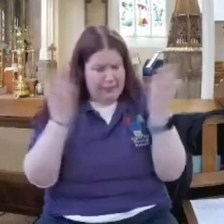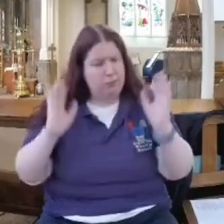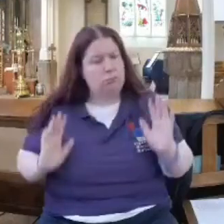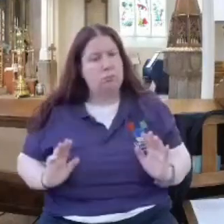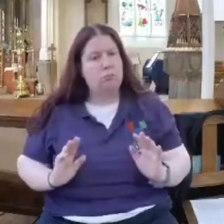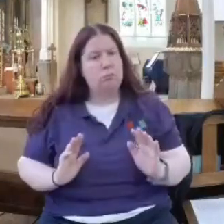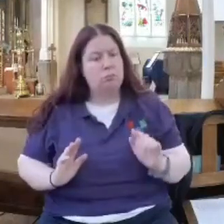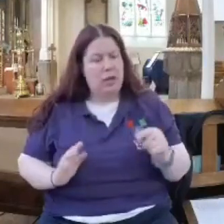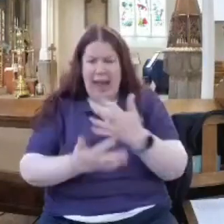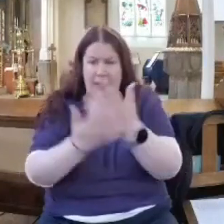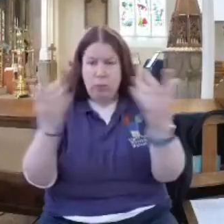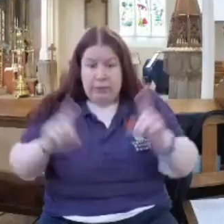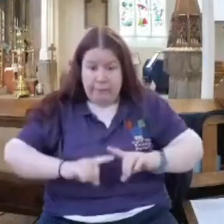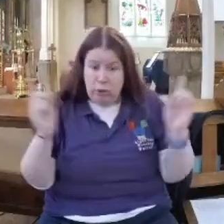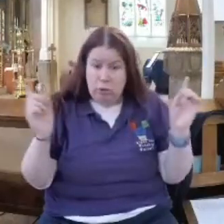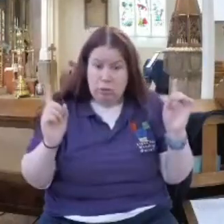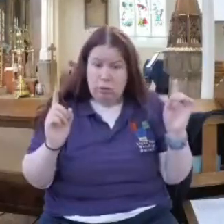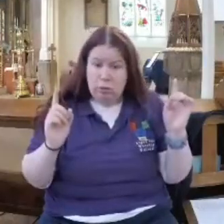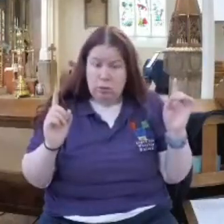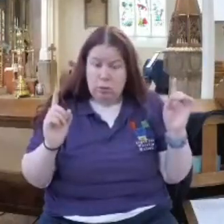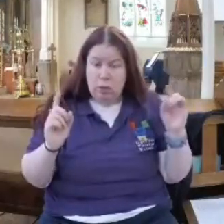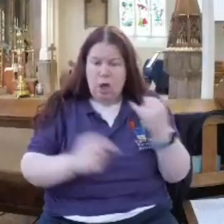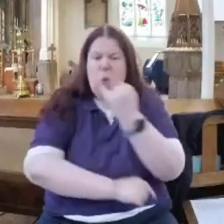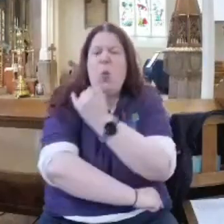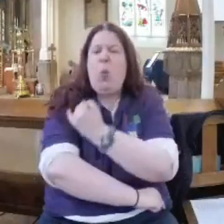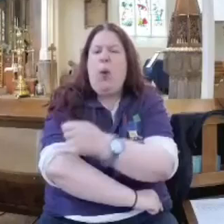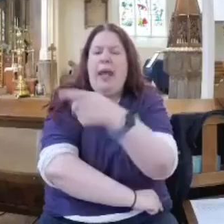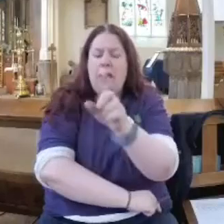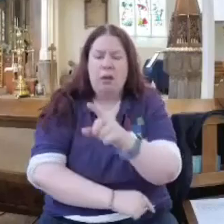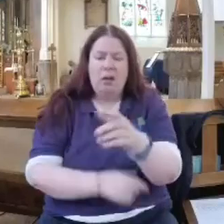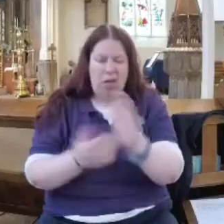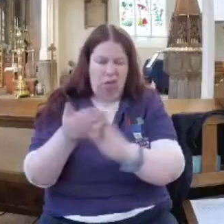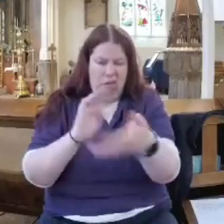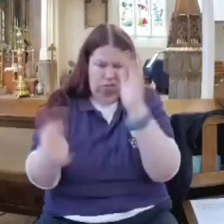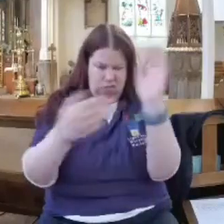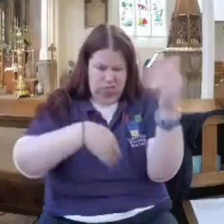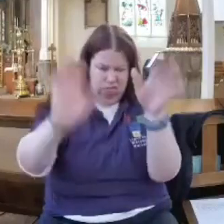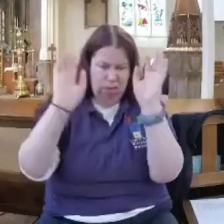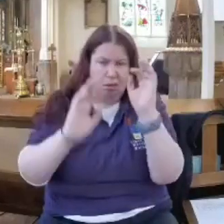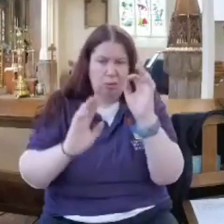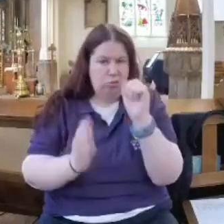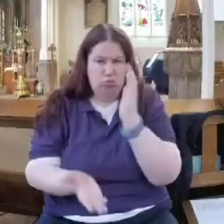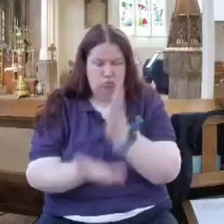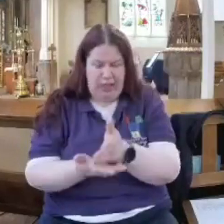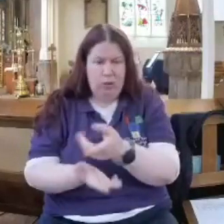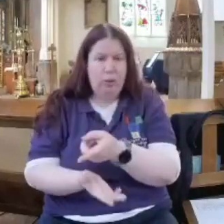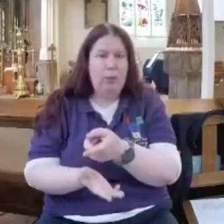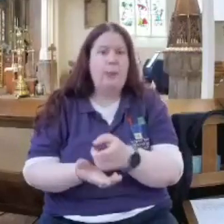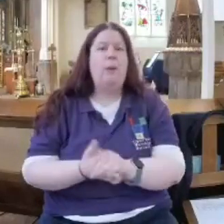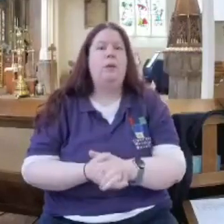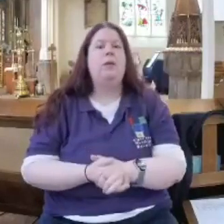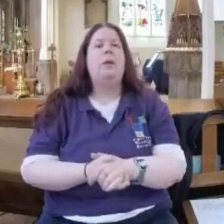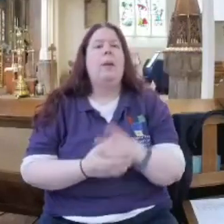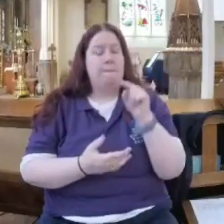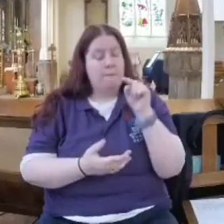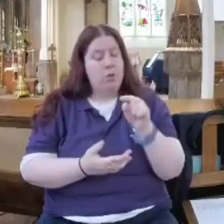who do not hold this belief in a 6-day creation are weak and wishy-washy in their faith. They say that since the